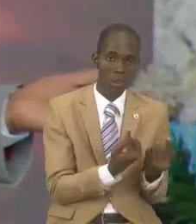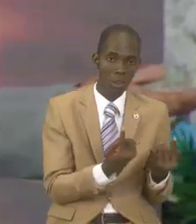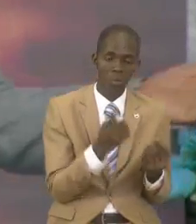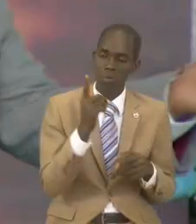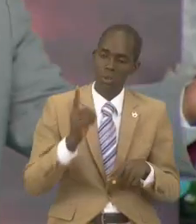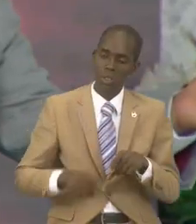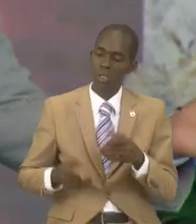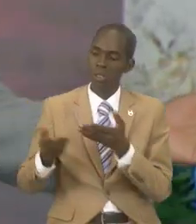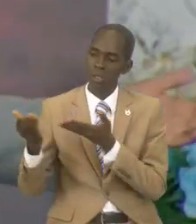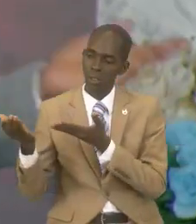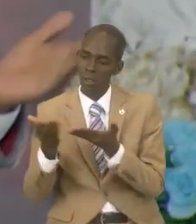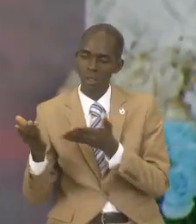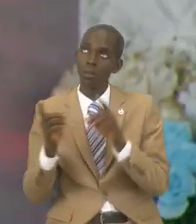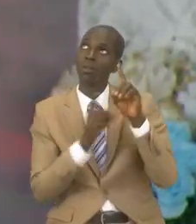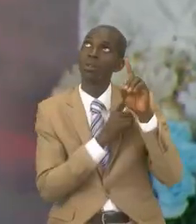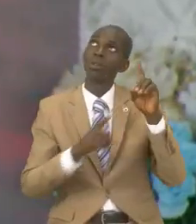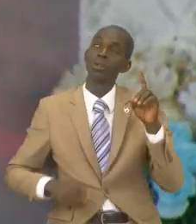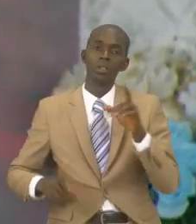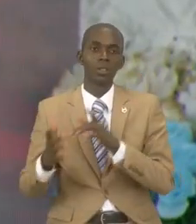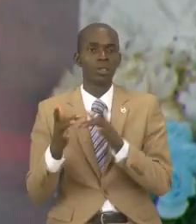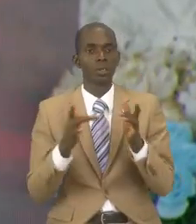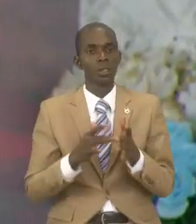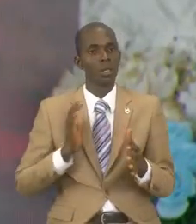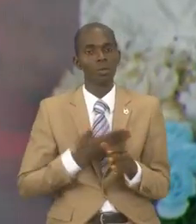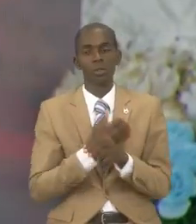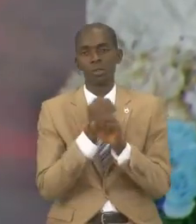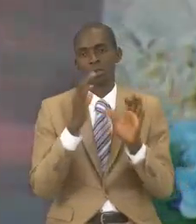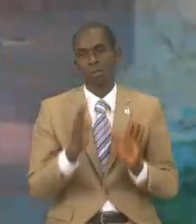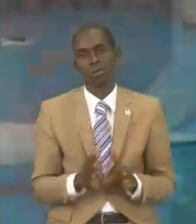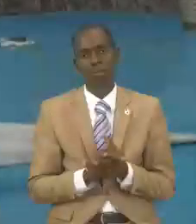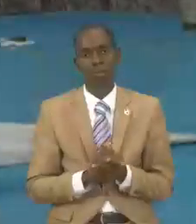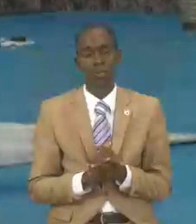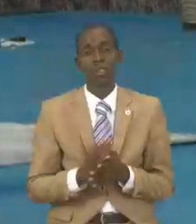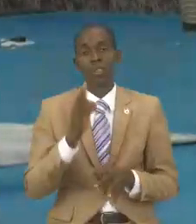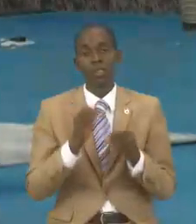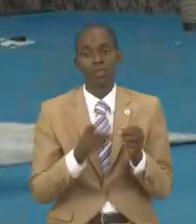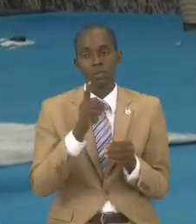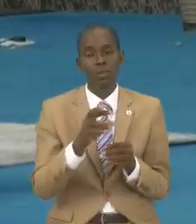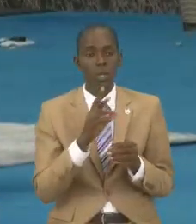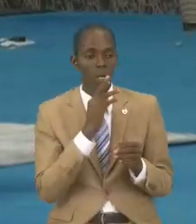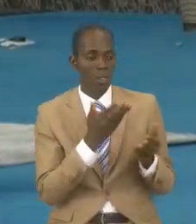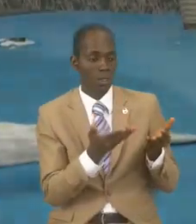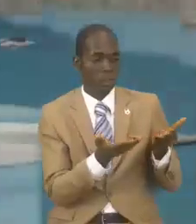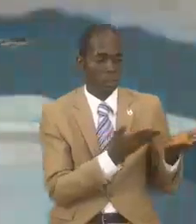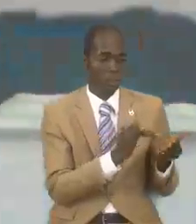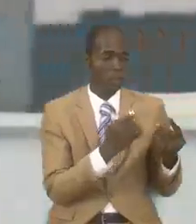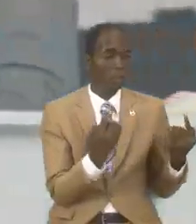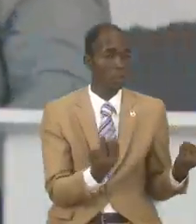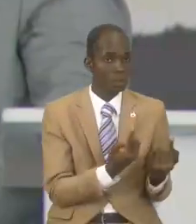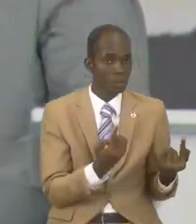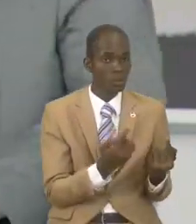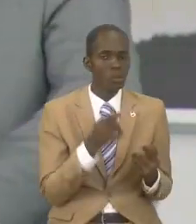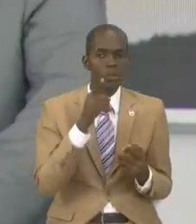serve the Lord Jesus, our Savior. If you're serving sin, you